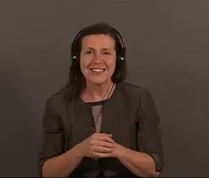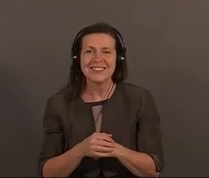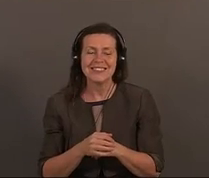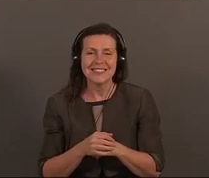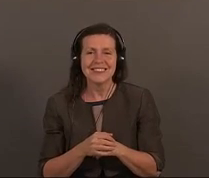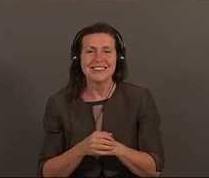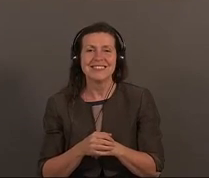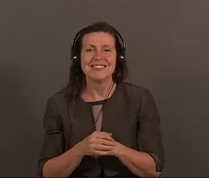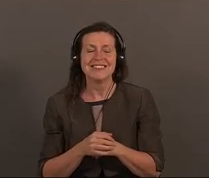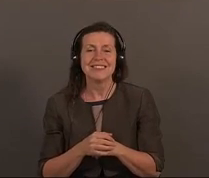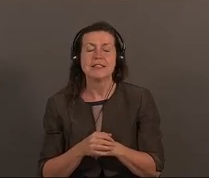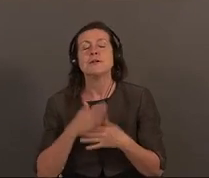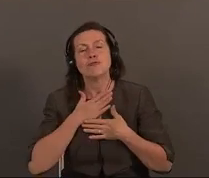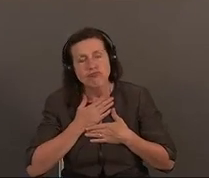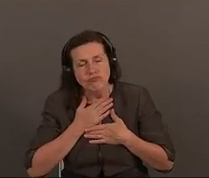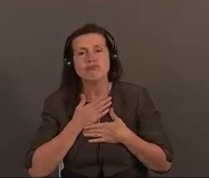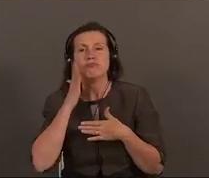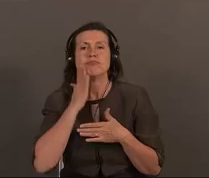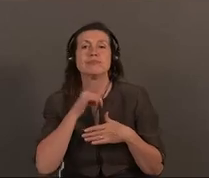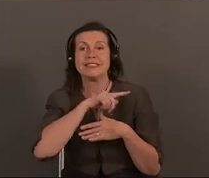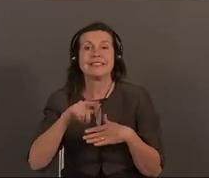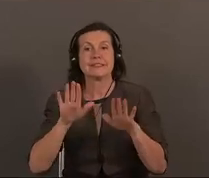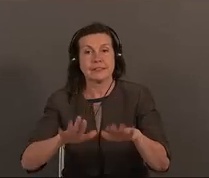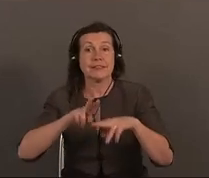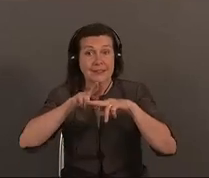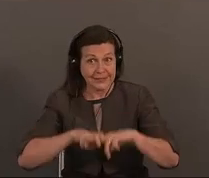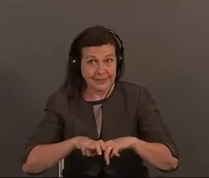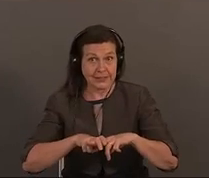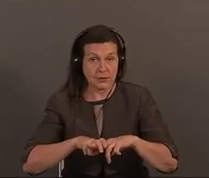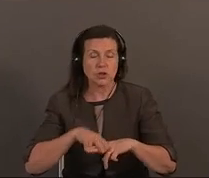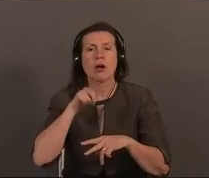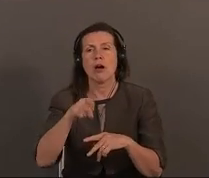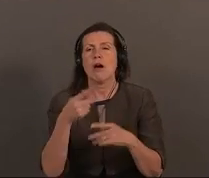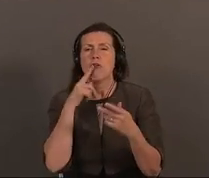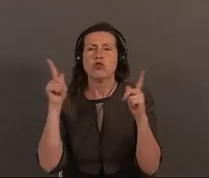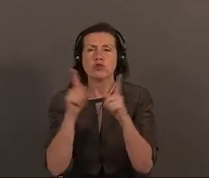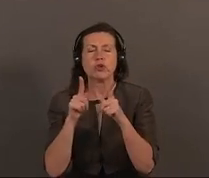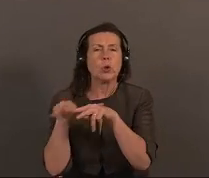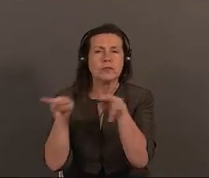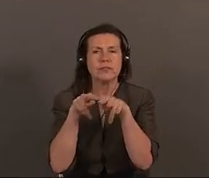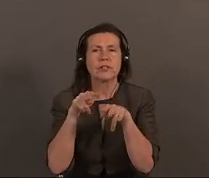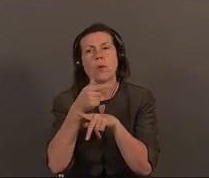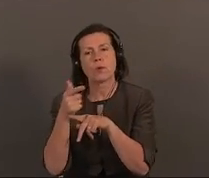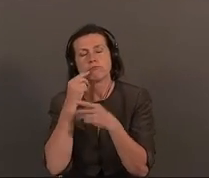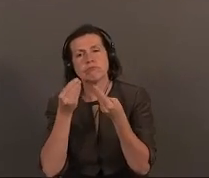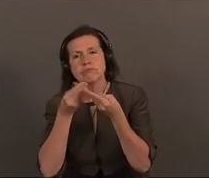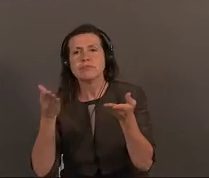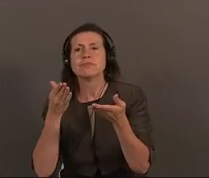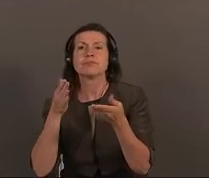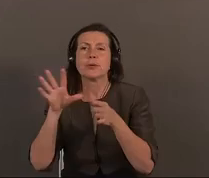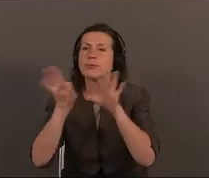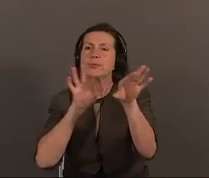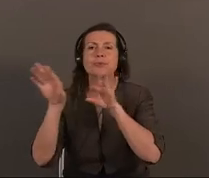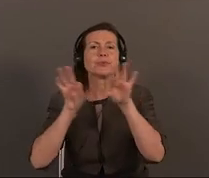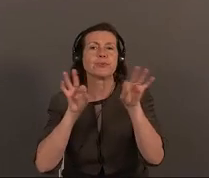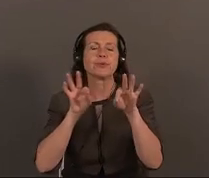And please remain seated. You will see a short trailers of some videos that were selected.